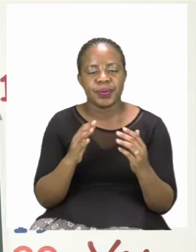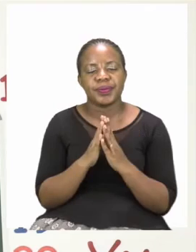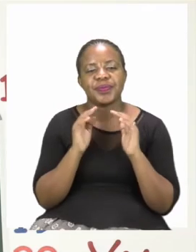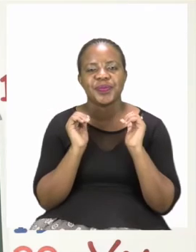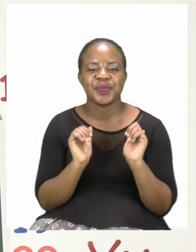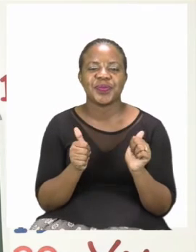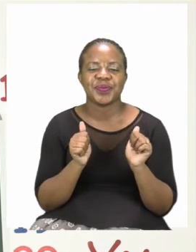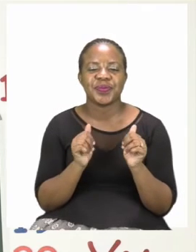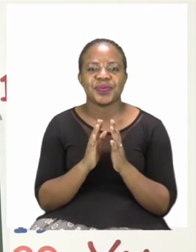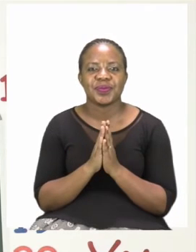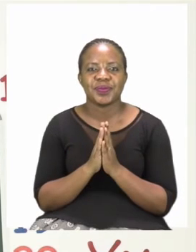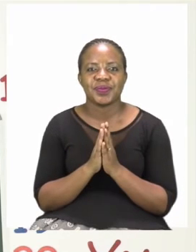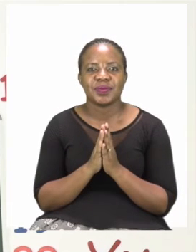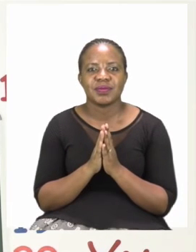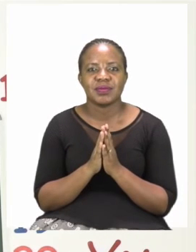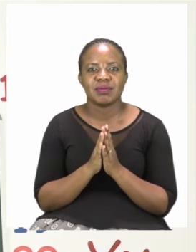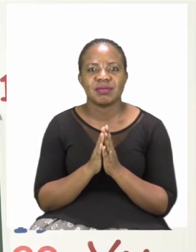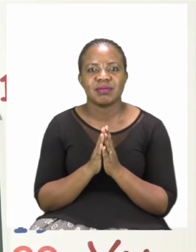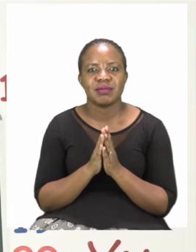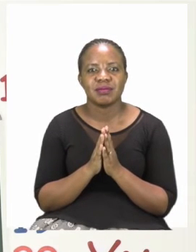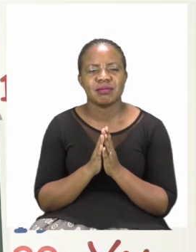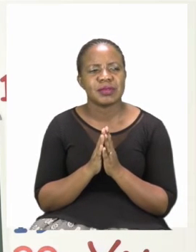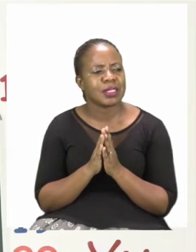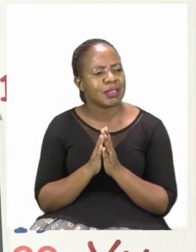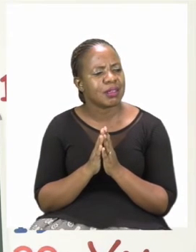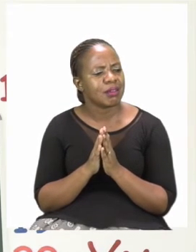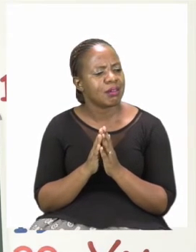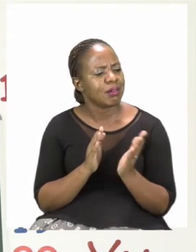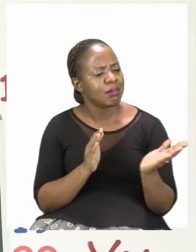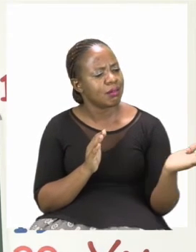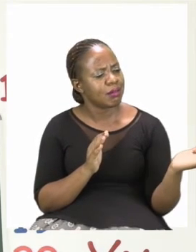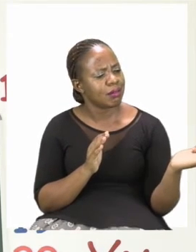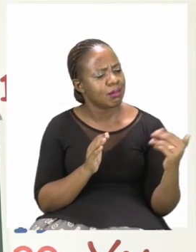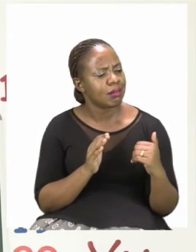Very good, everyone. Let's do another one.